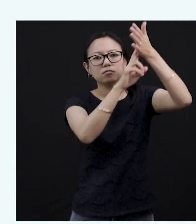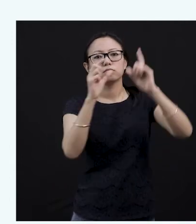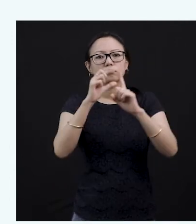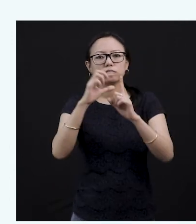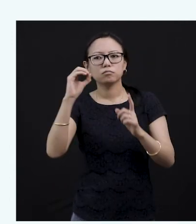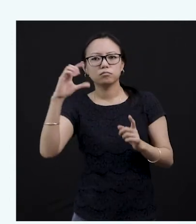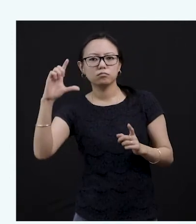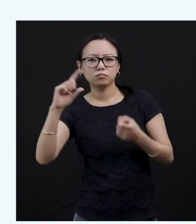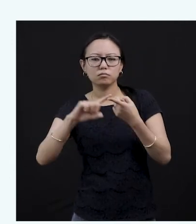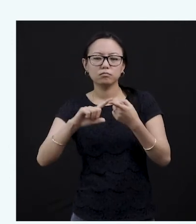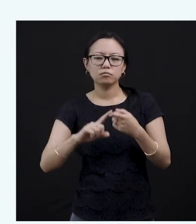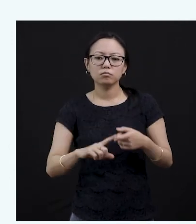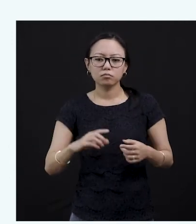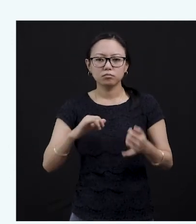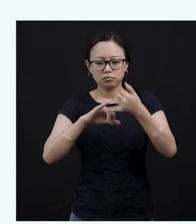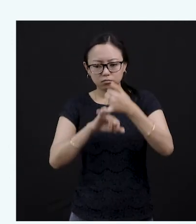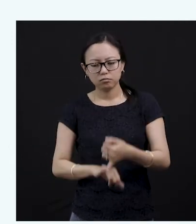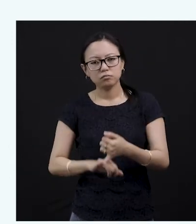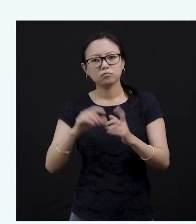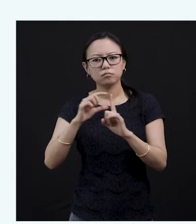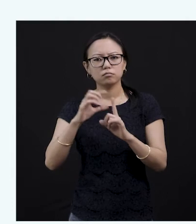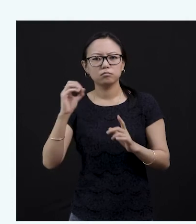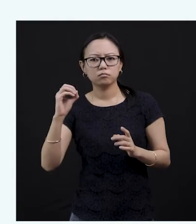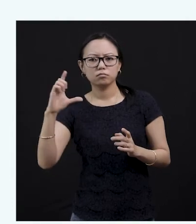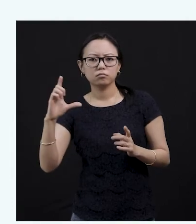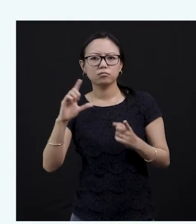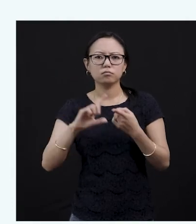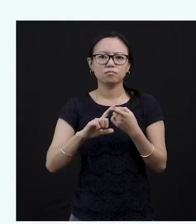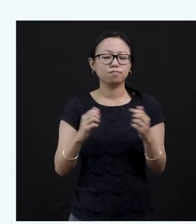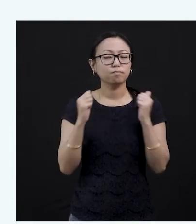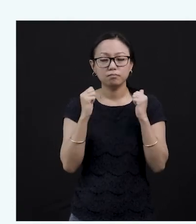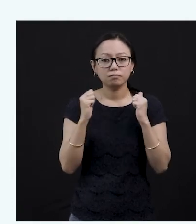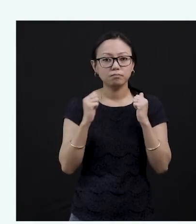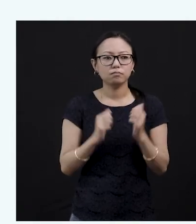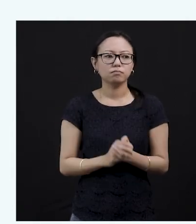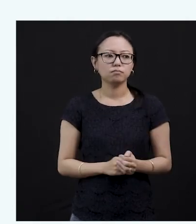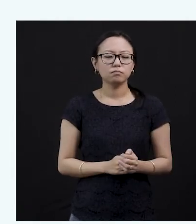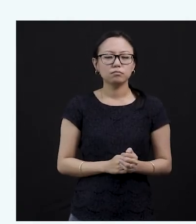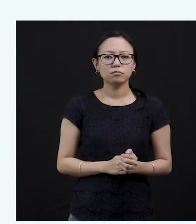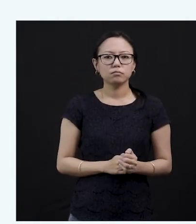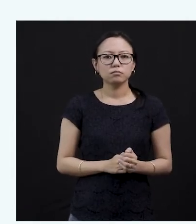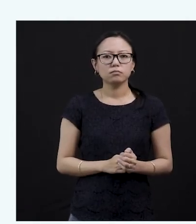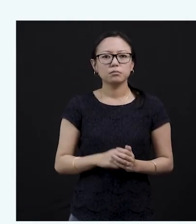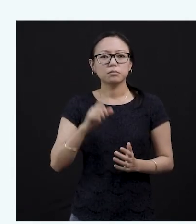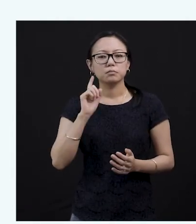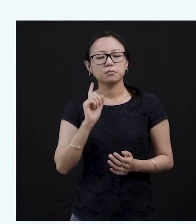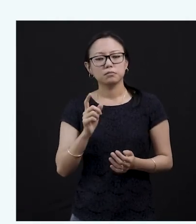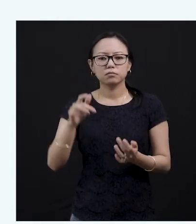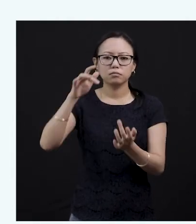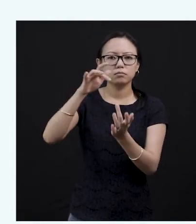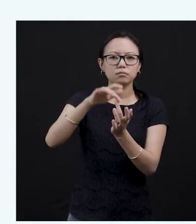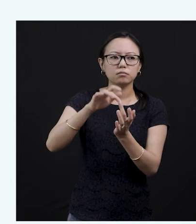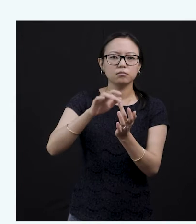are very cold regions, okay? And the area in the middle are quite hot.